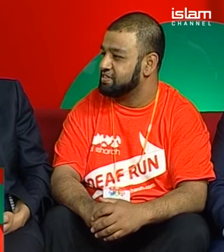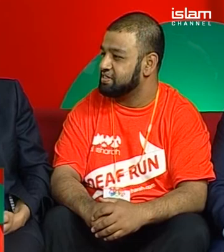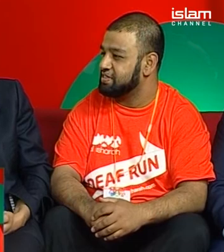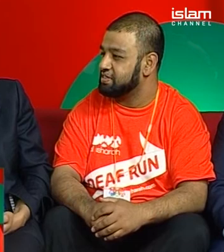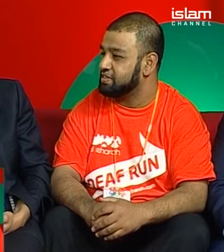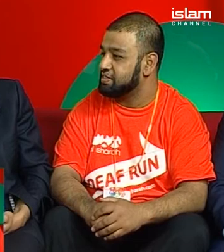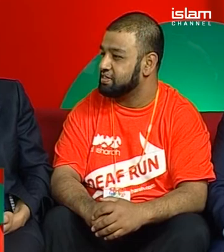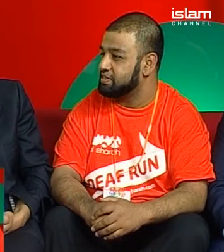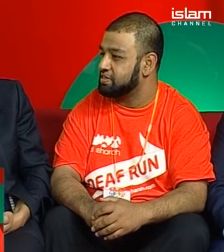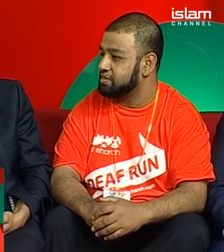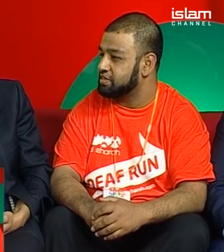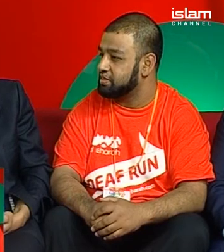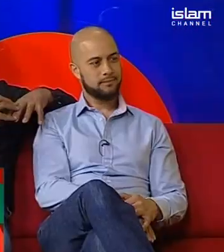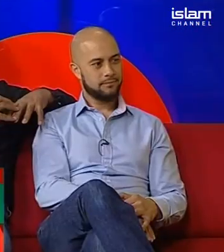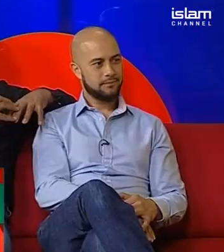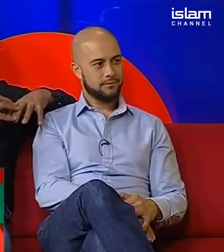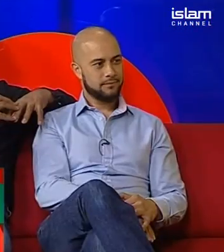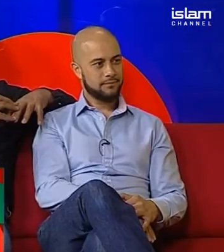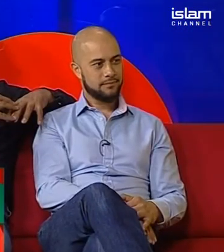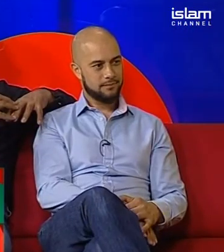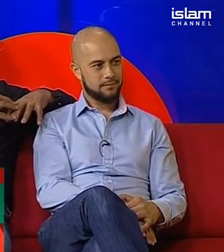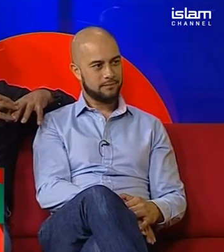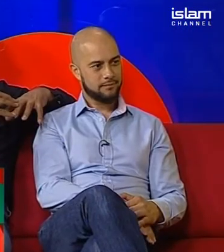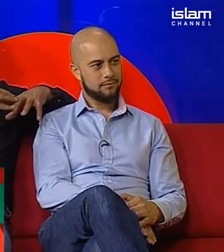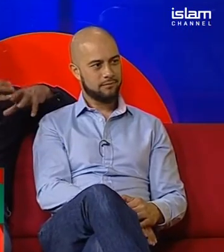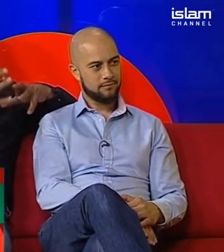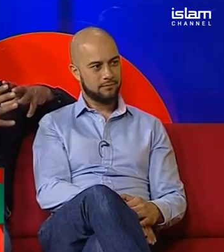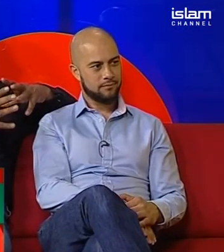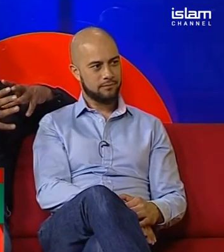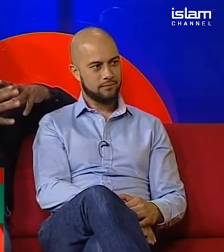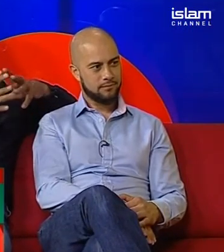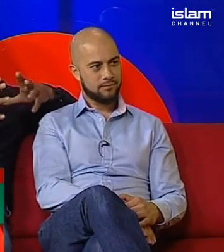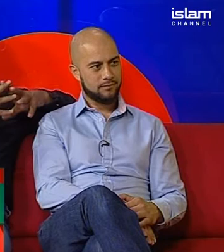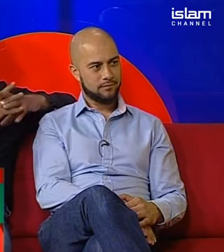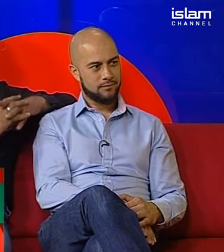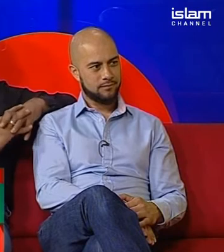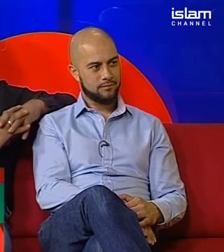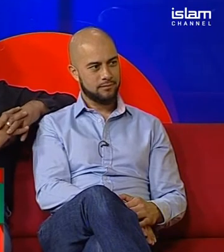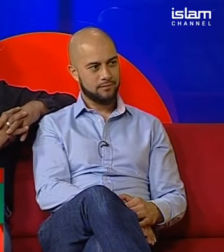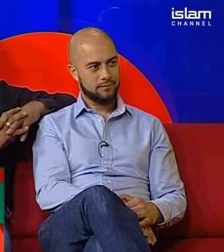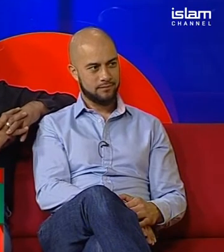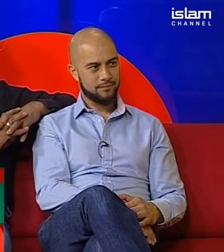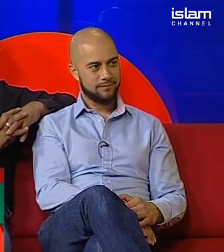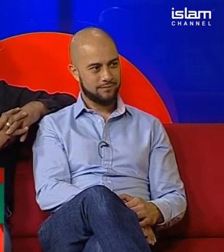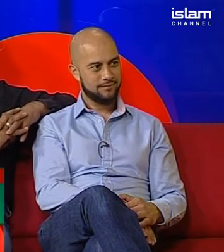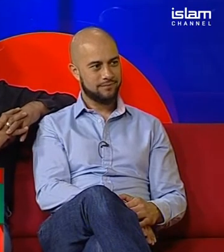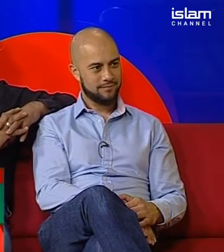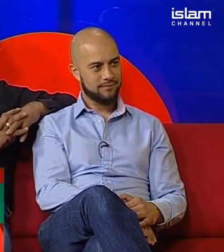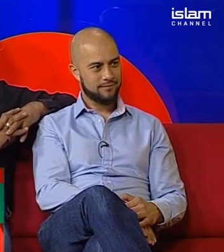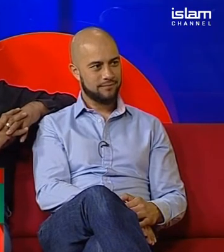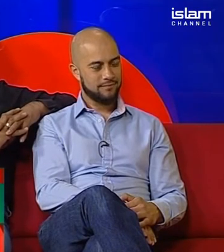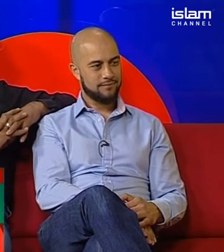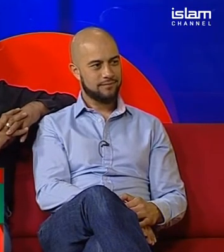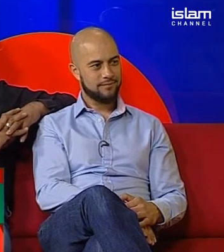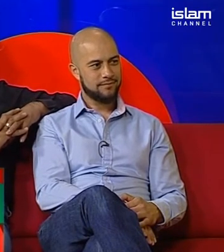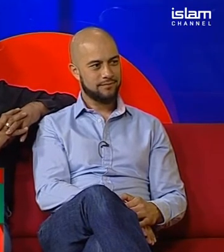communities. So now, this is this weekend, and have we still got a chance to get people to participate? Of course, registration is open